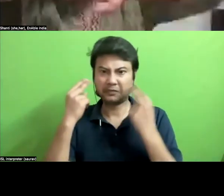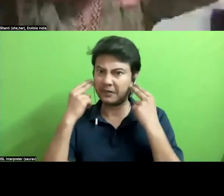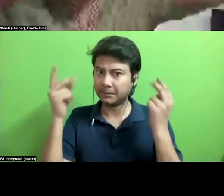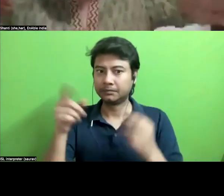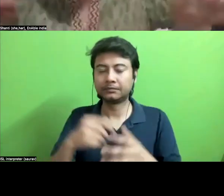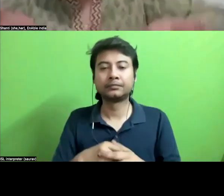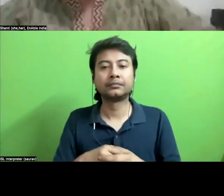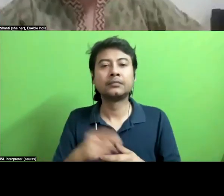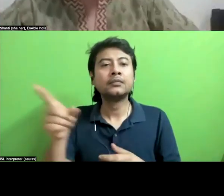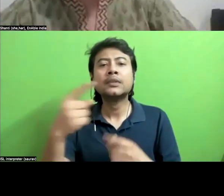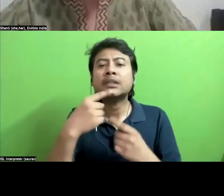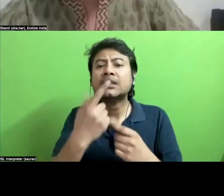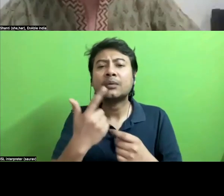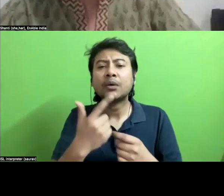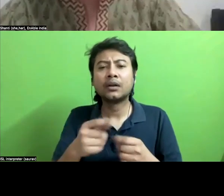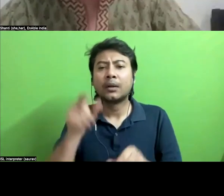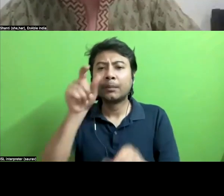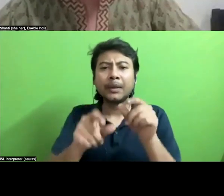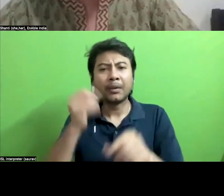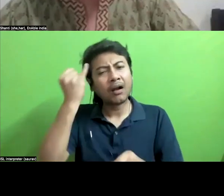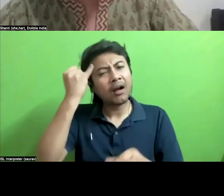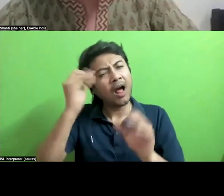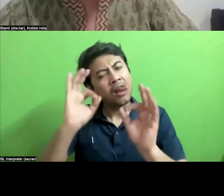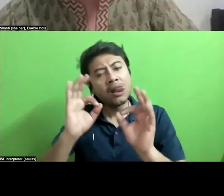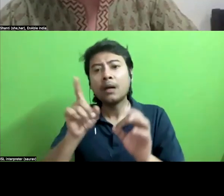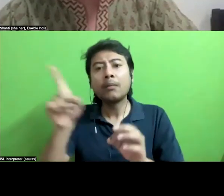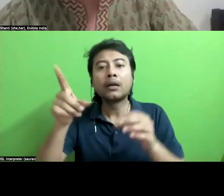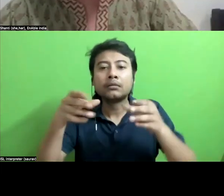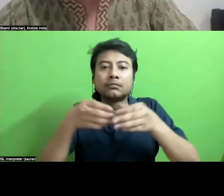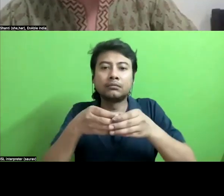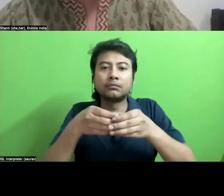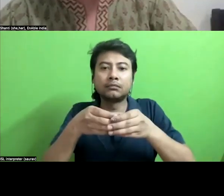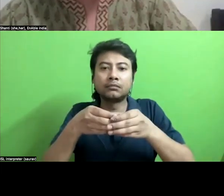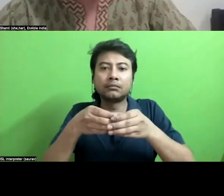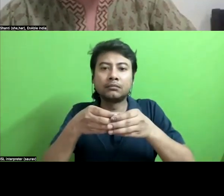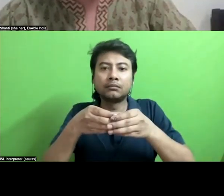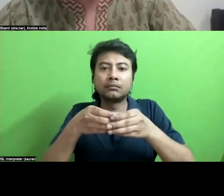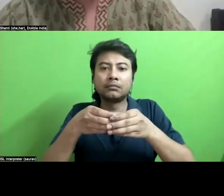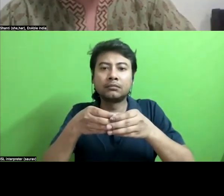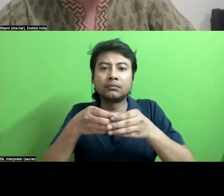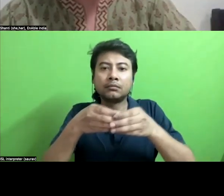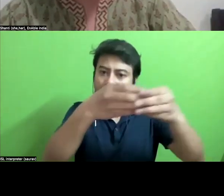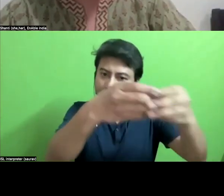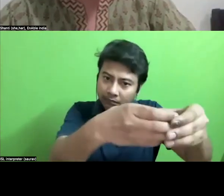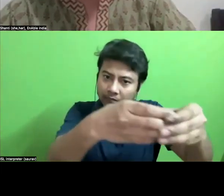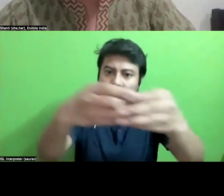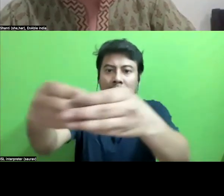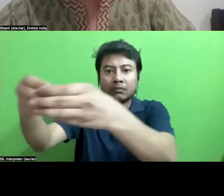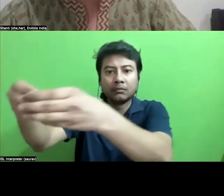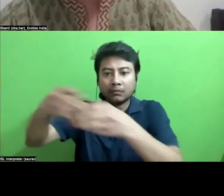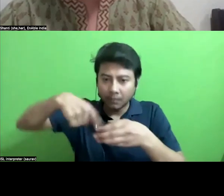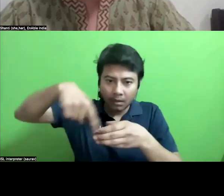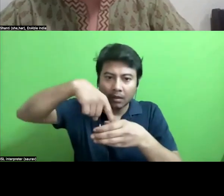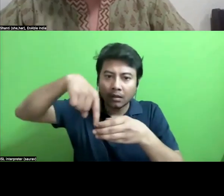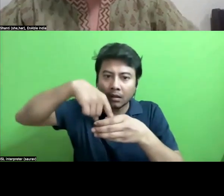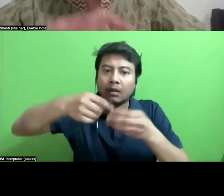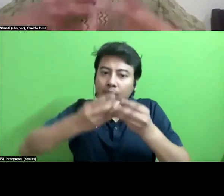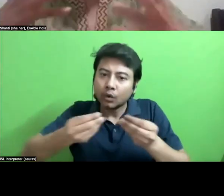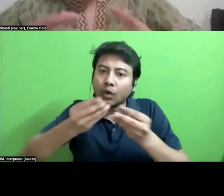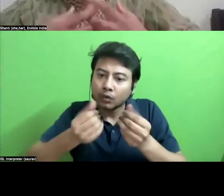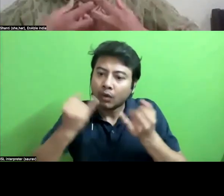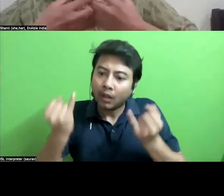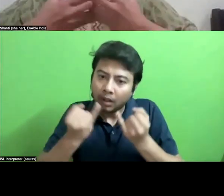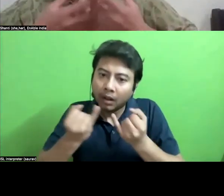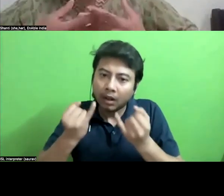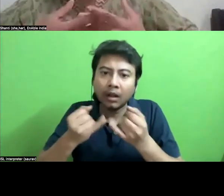I solve, we solve separately, which might result in some positive results, but not really long-term results. And so I really want to learn more